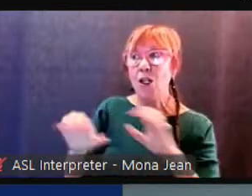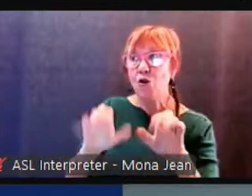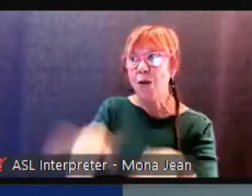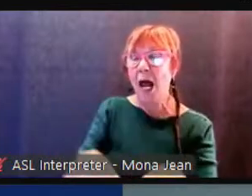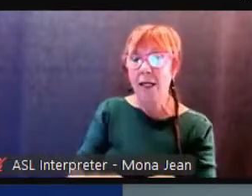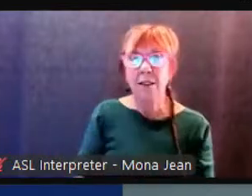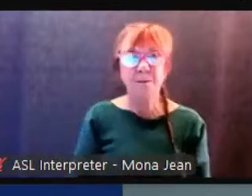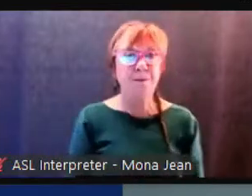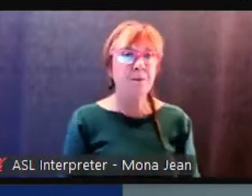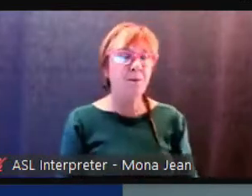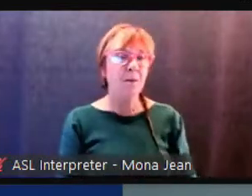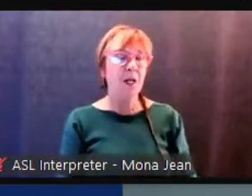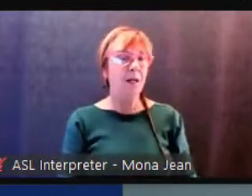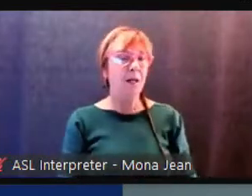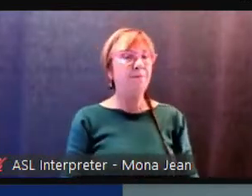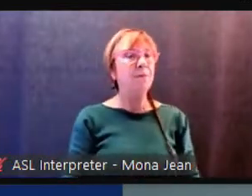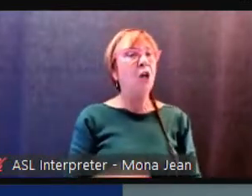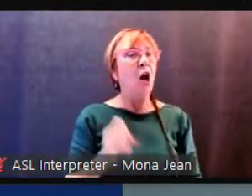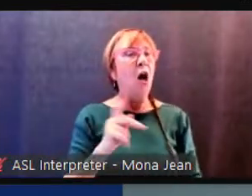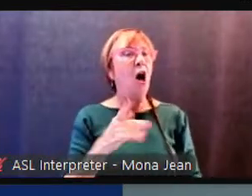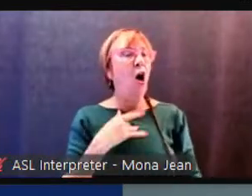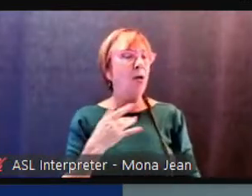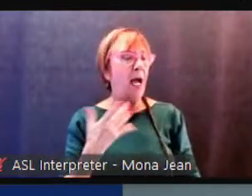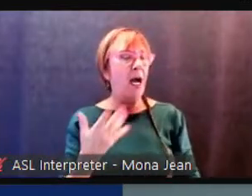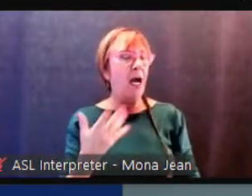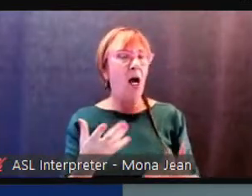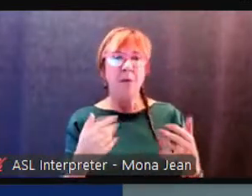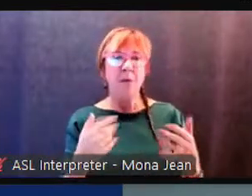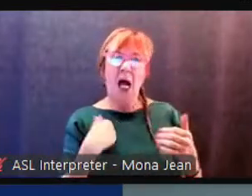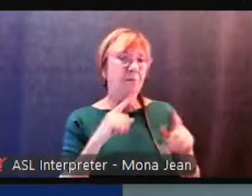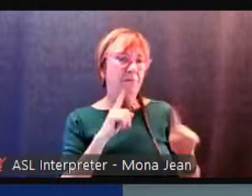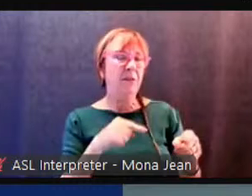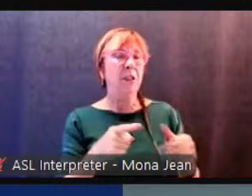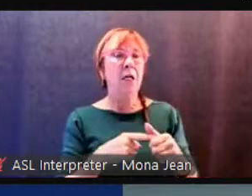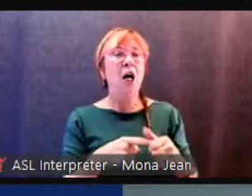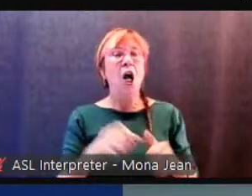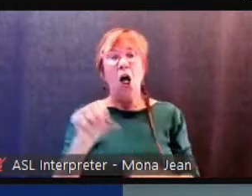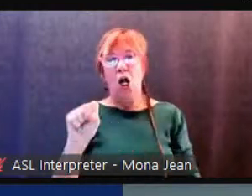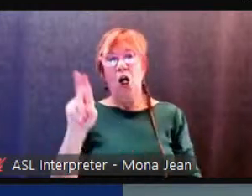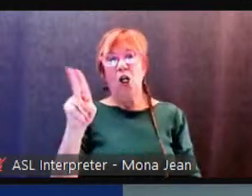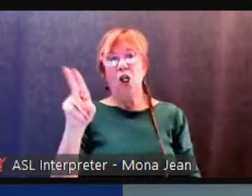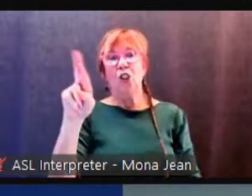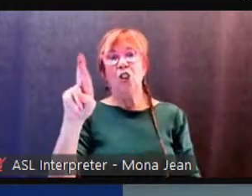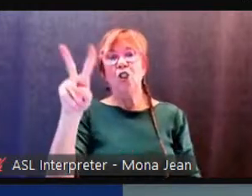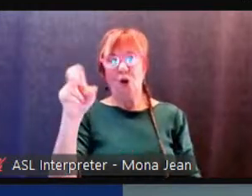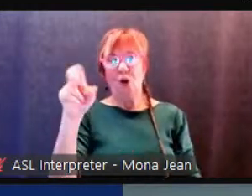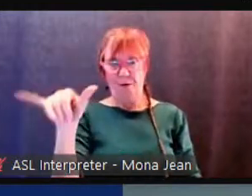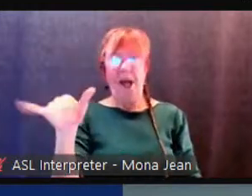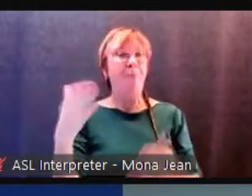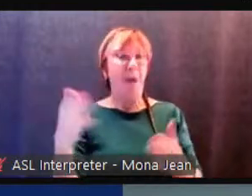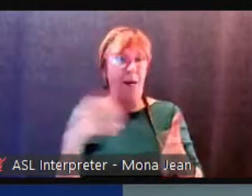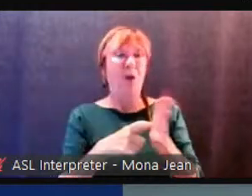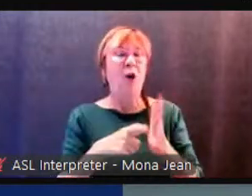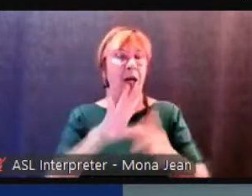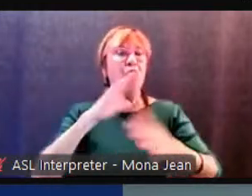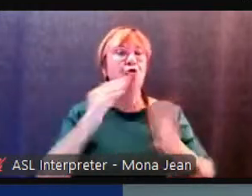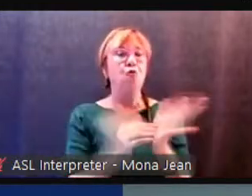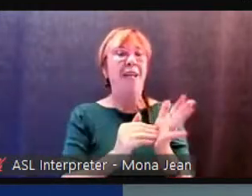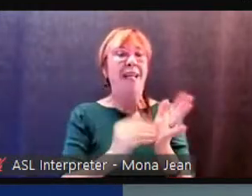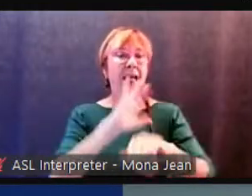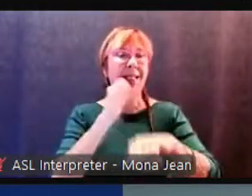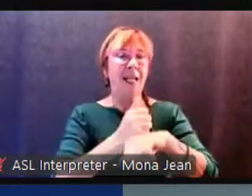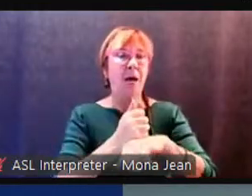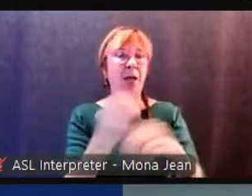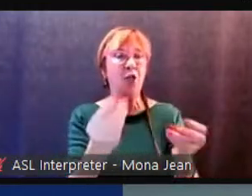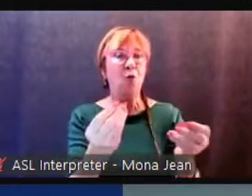I'll jump in first on that one, Nathan. Let me know if you have anything to add. But yeah, a survey may be required to reestablish property lines after